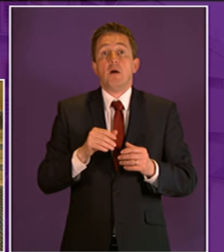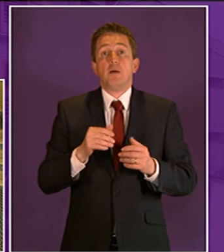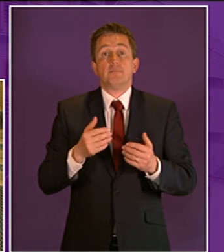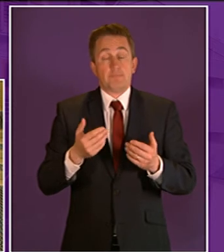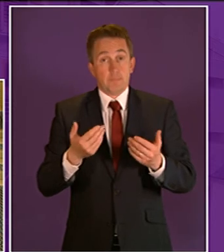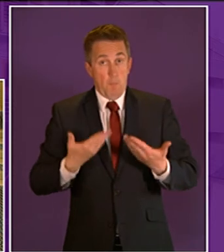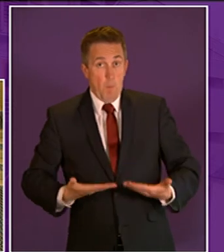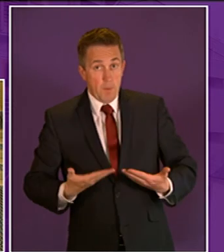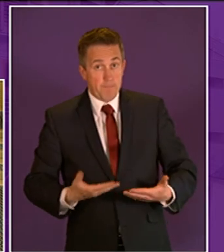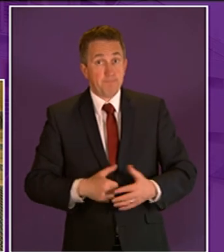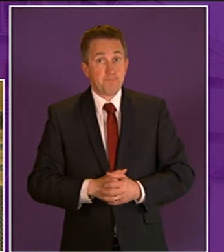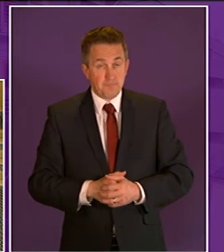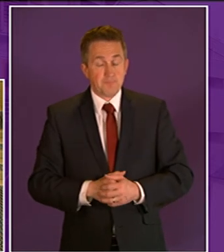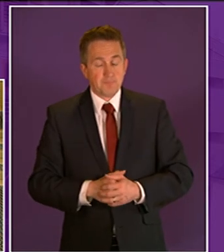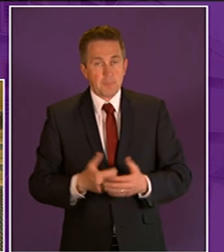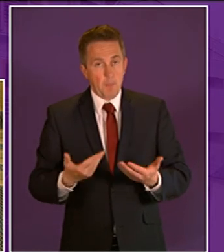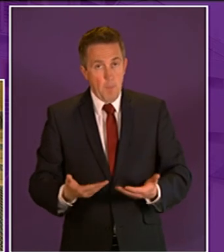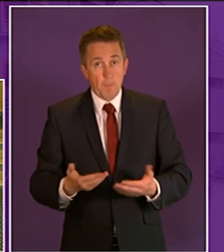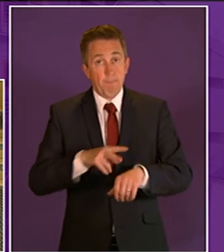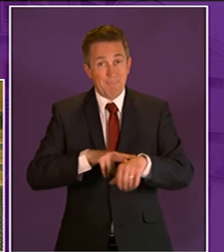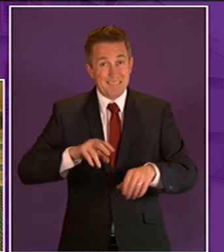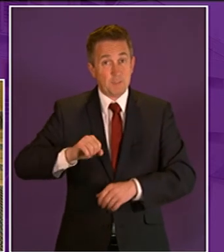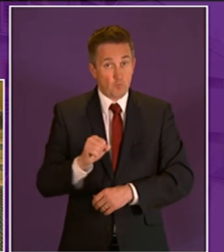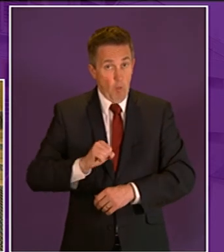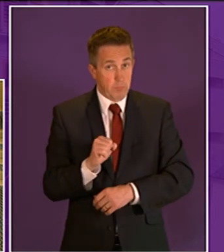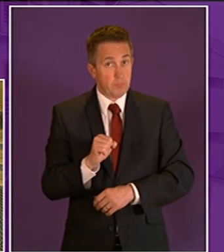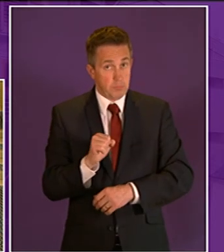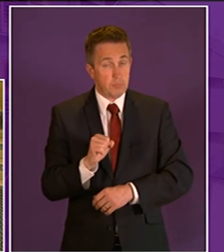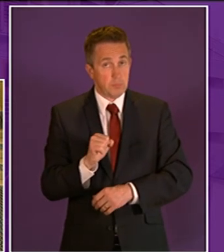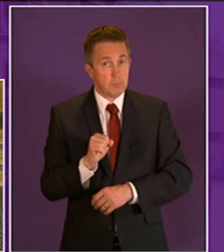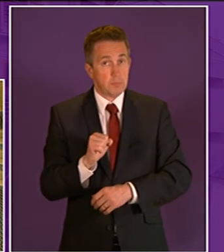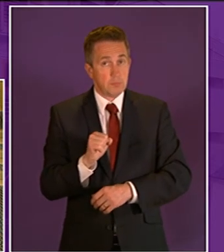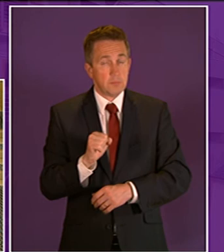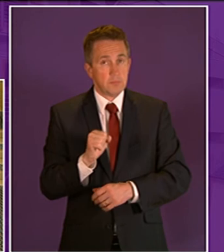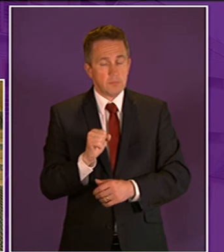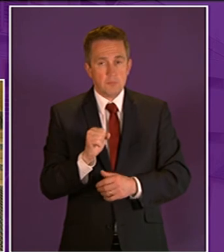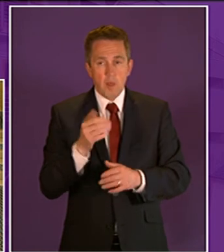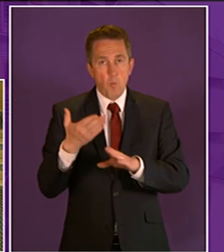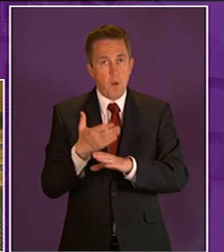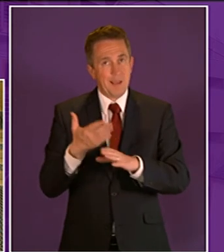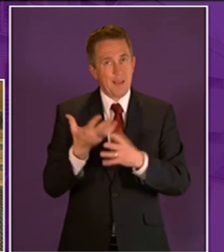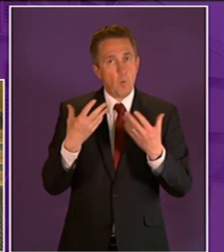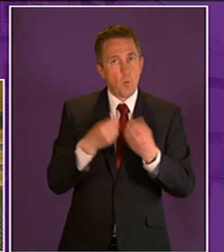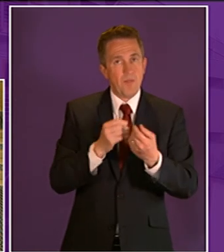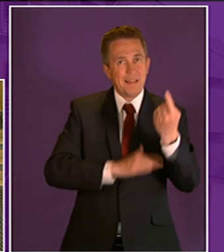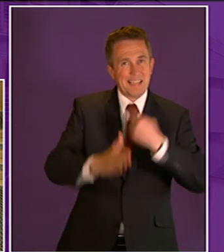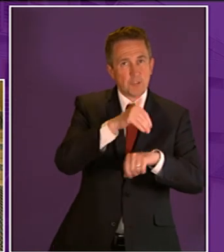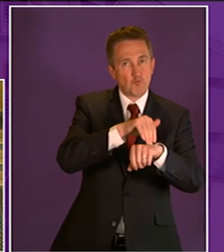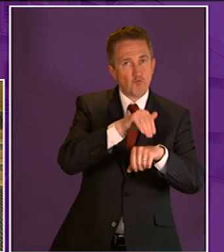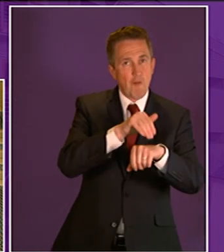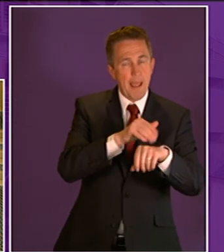though, is that Police Scotland, in this instance, Police Scotland working with the National Crime